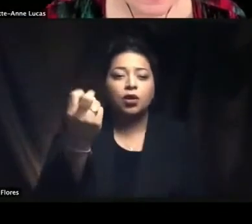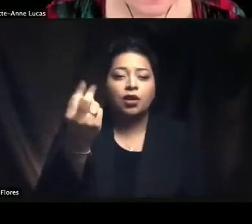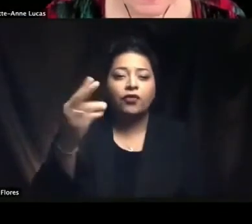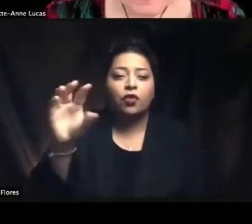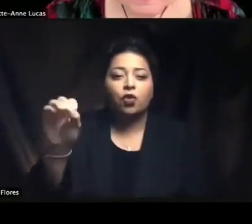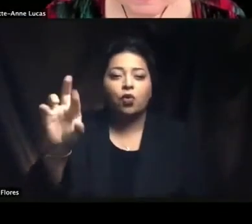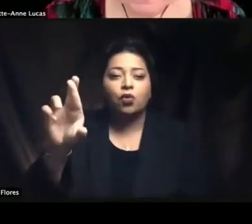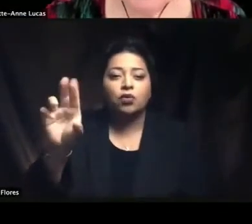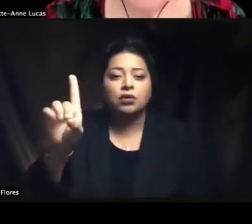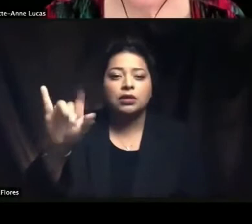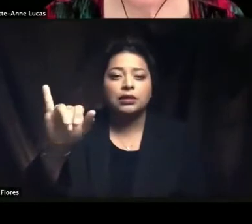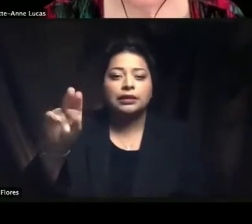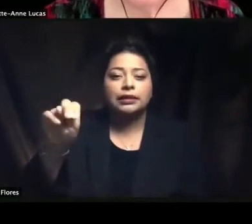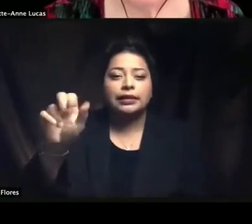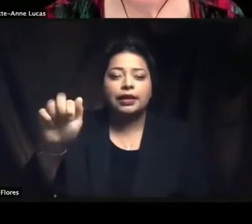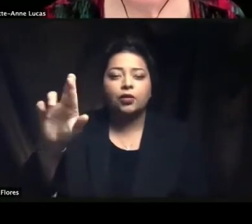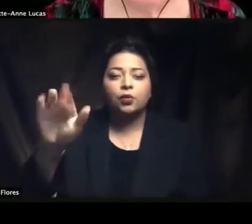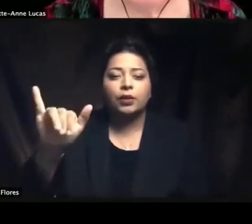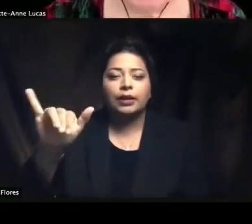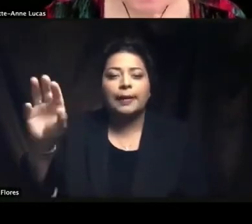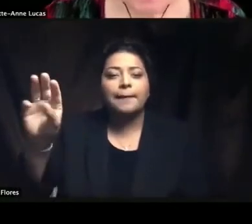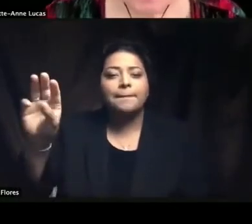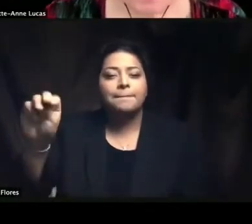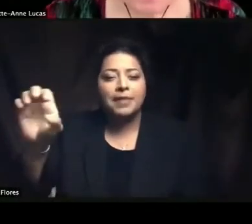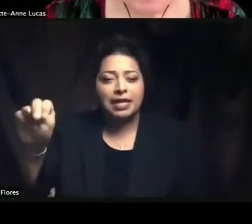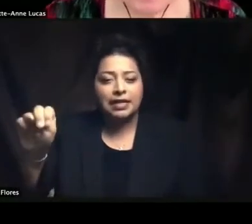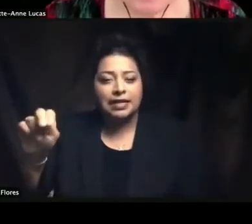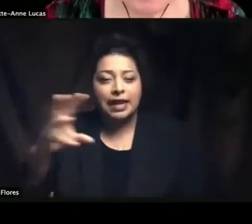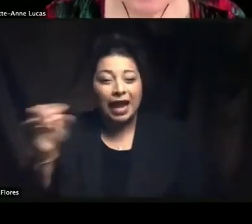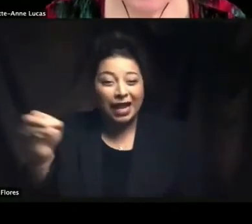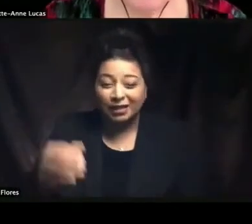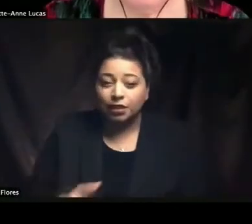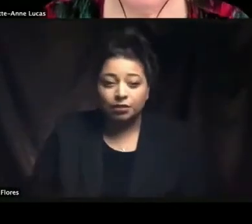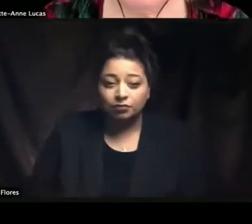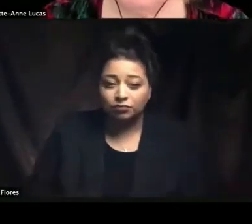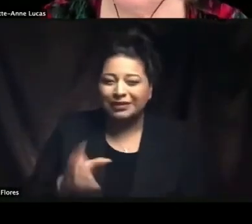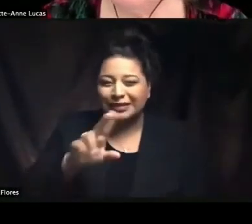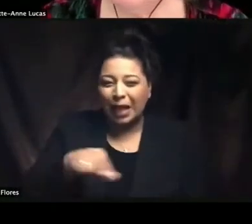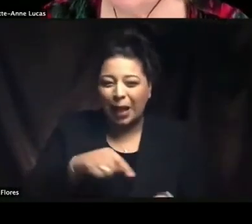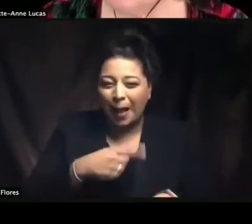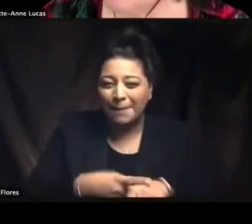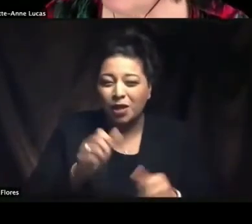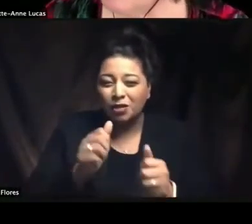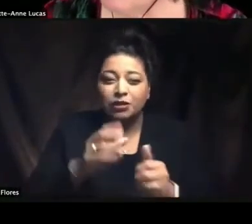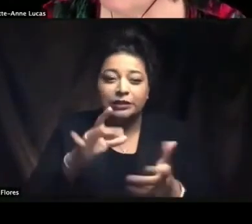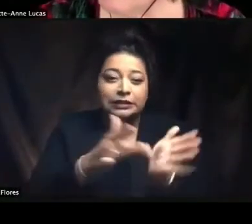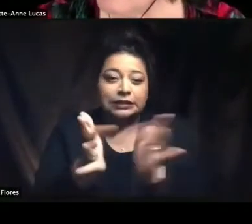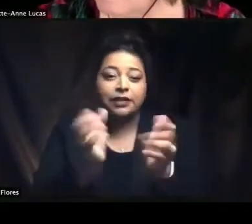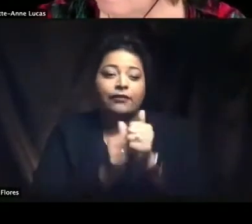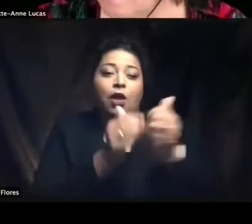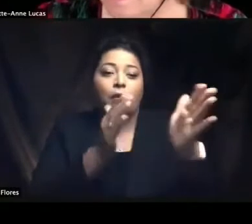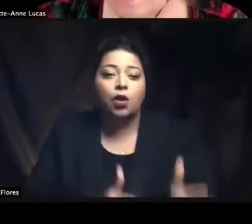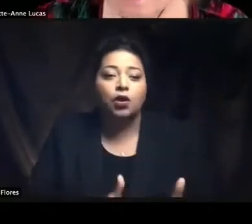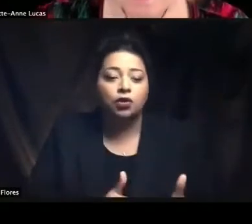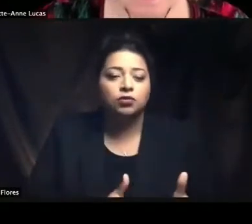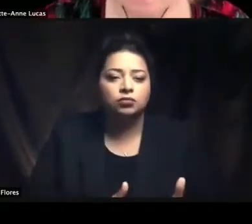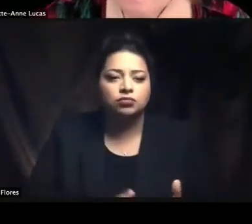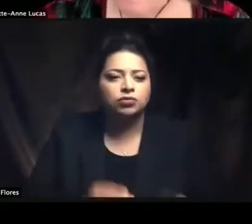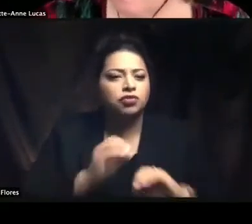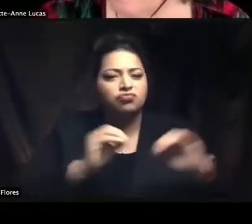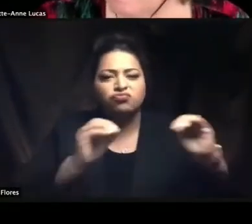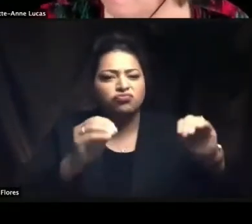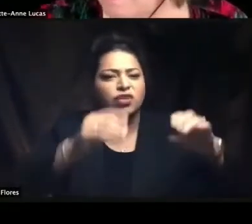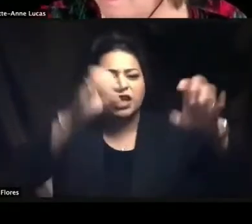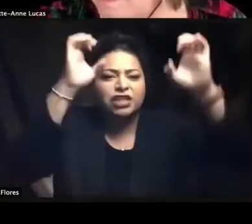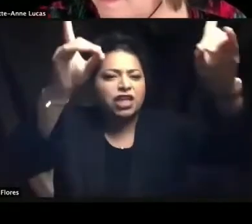12 disciples and how God took those 12 ordinary men who had no education or